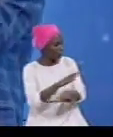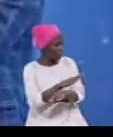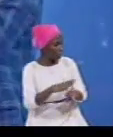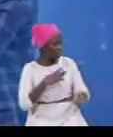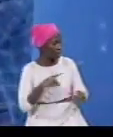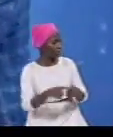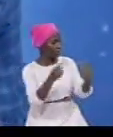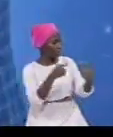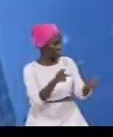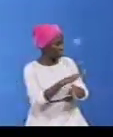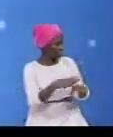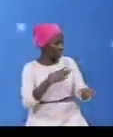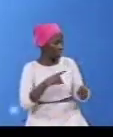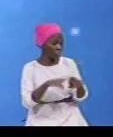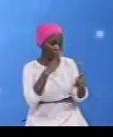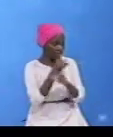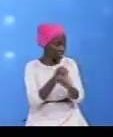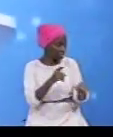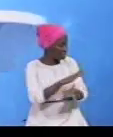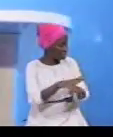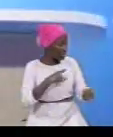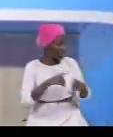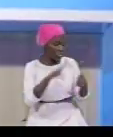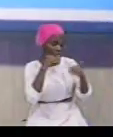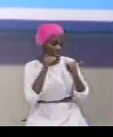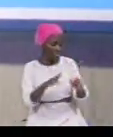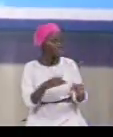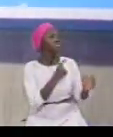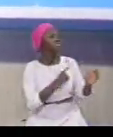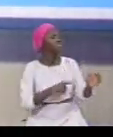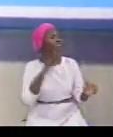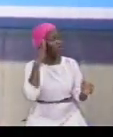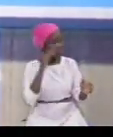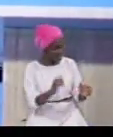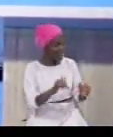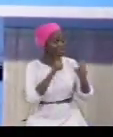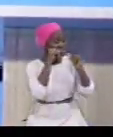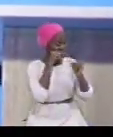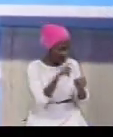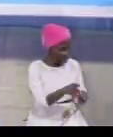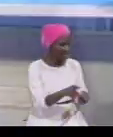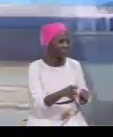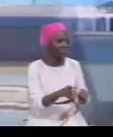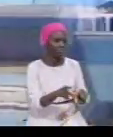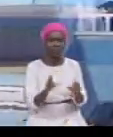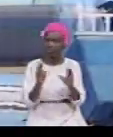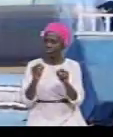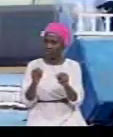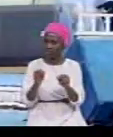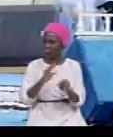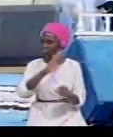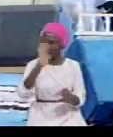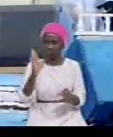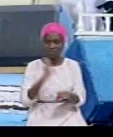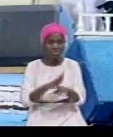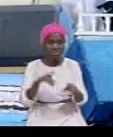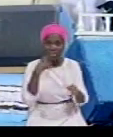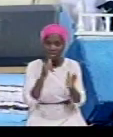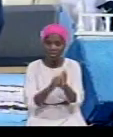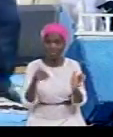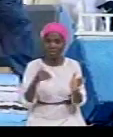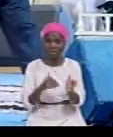saved, if you don't want to be blessed, the Lord will still bless you. Never. Don't say that again. If you